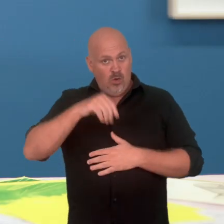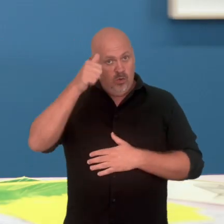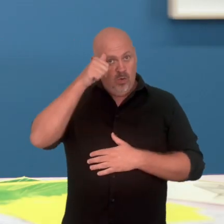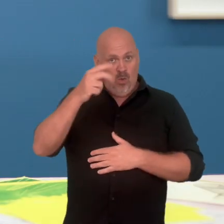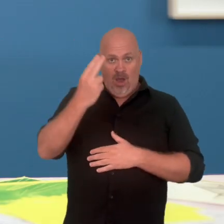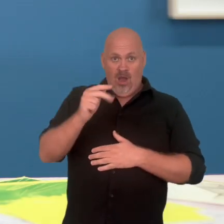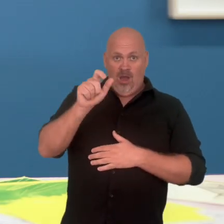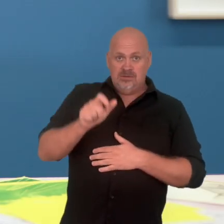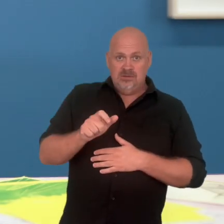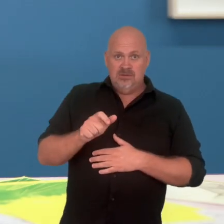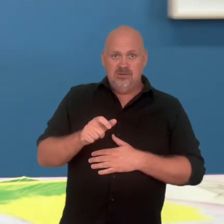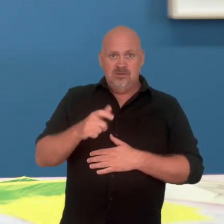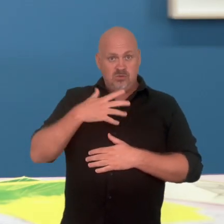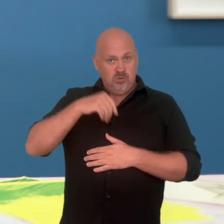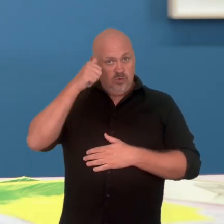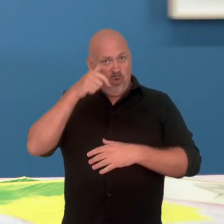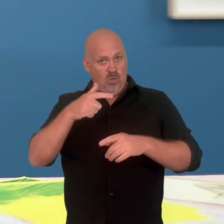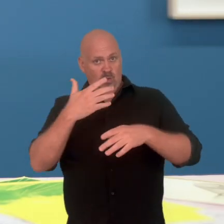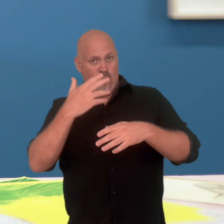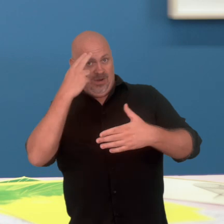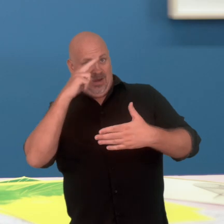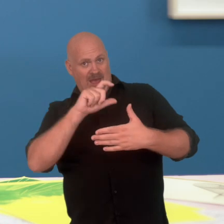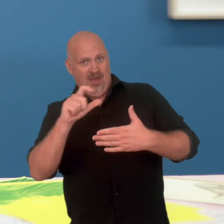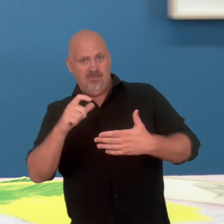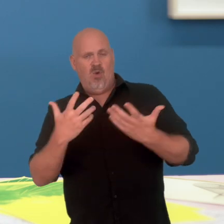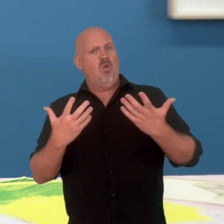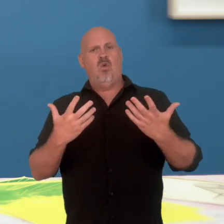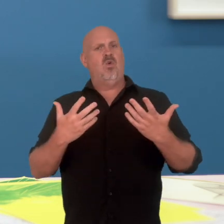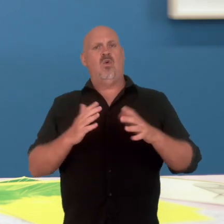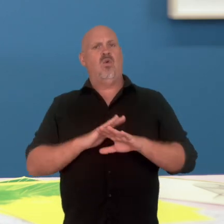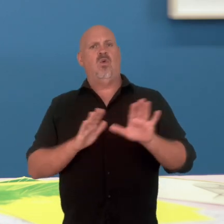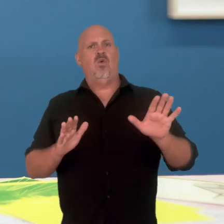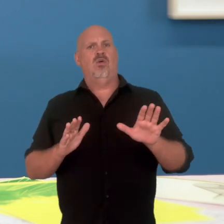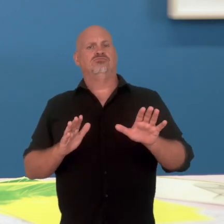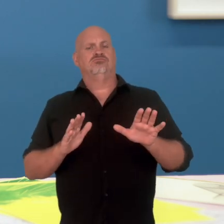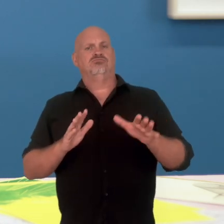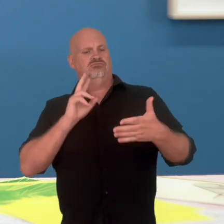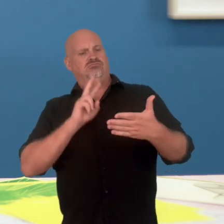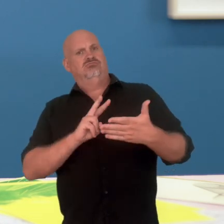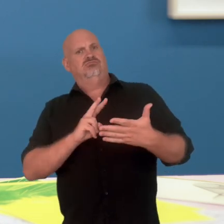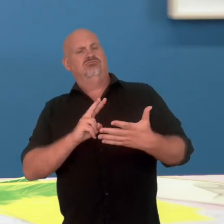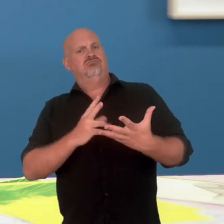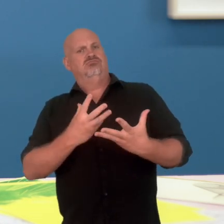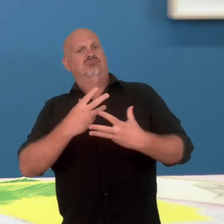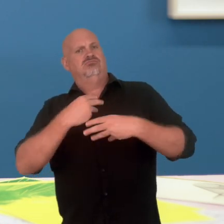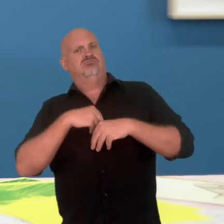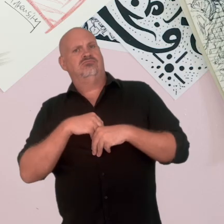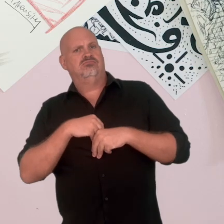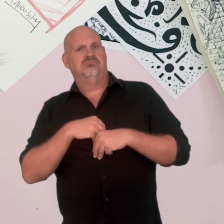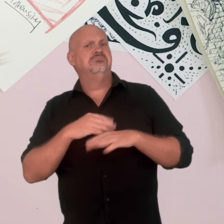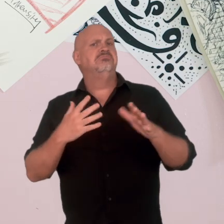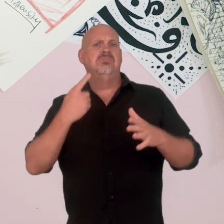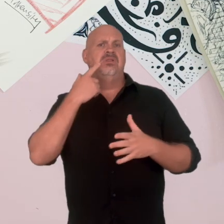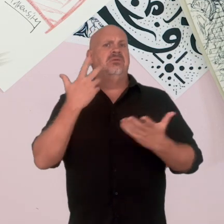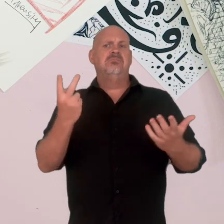the name of the work? Or do you prefer to experience it just by itself? And I think both are valid.